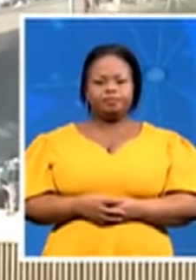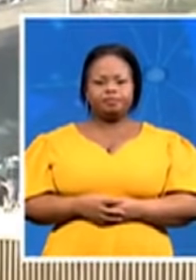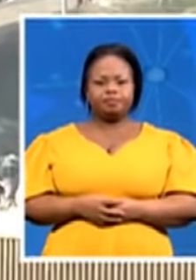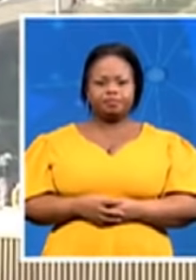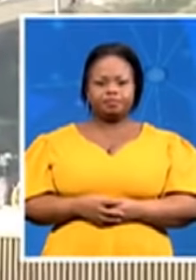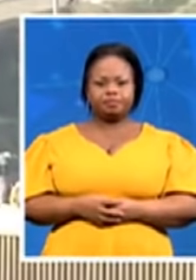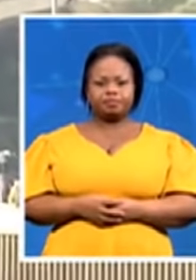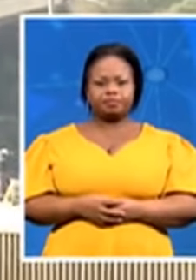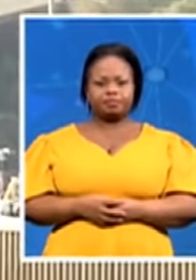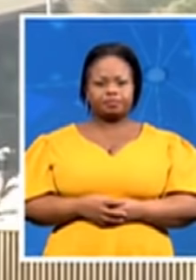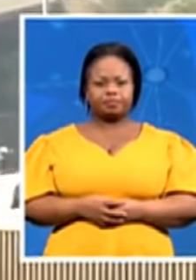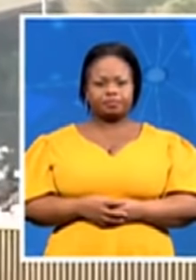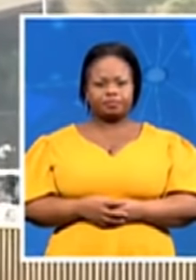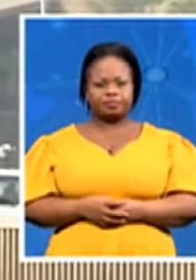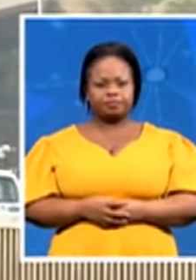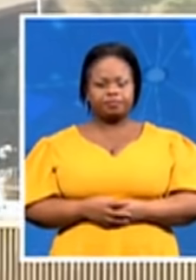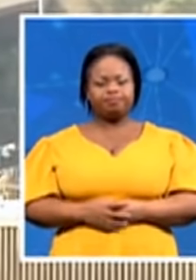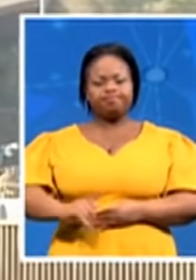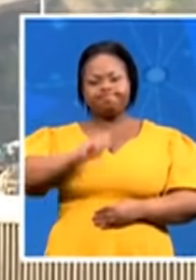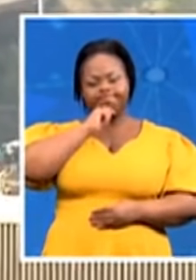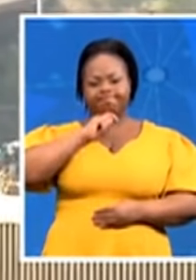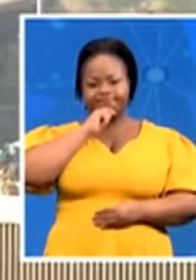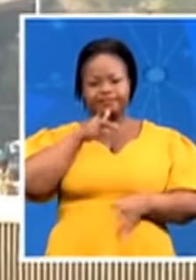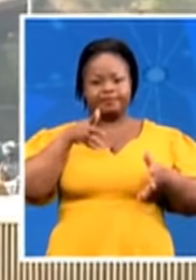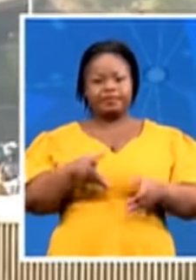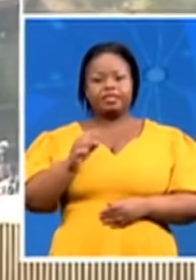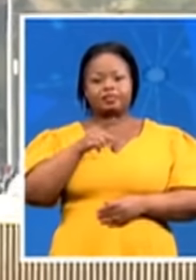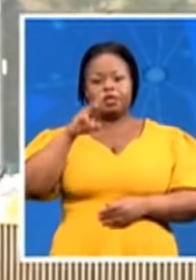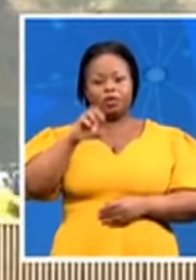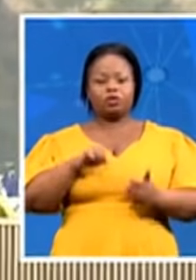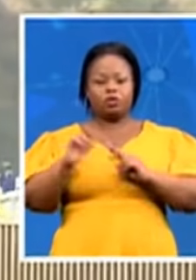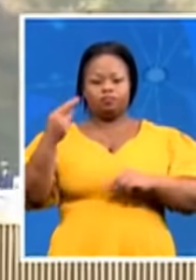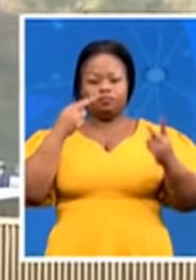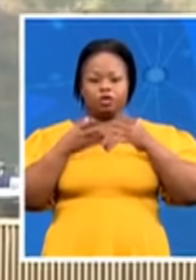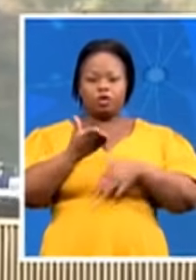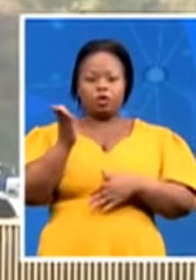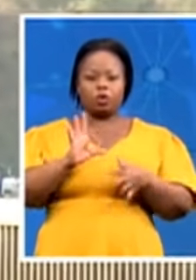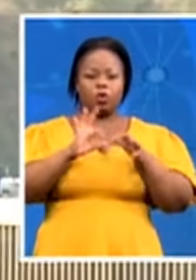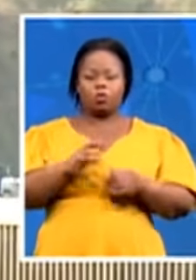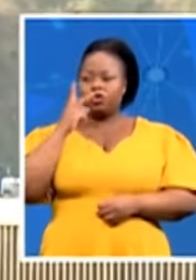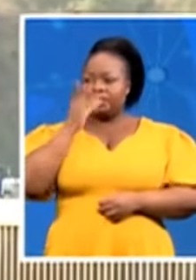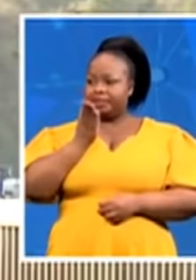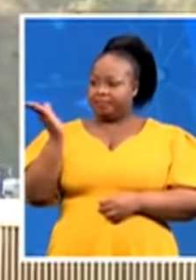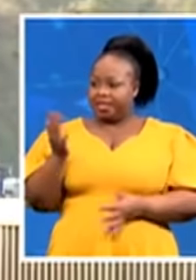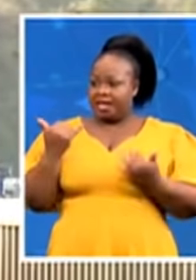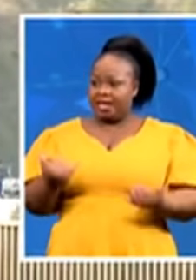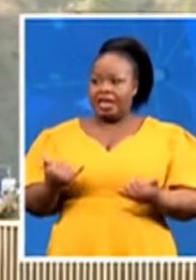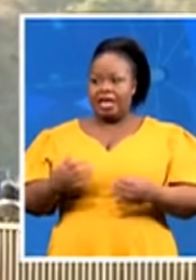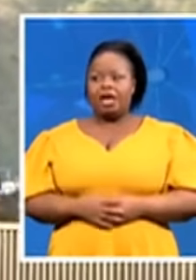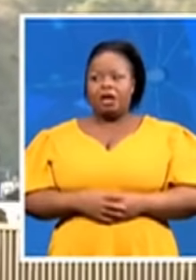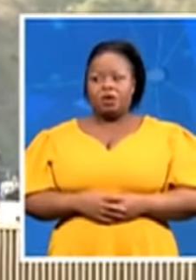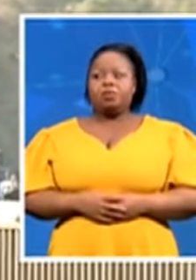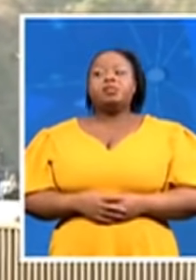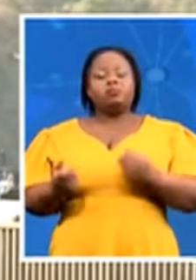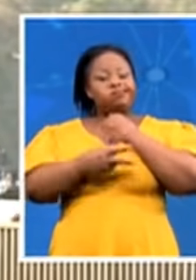A very good morning to you, Simpiwe, and to the viewers back at home. And the visuals that you are seeing on your screens are looters in Queen Nandi